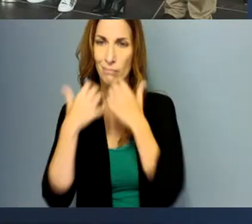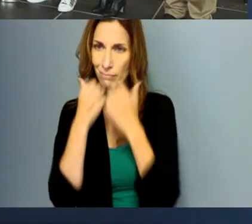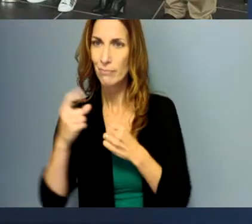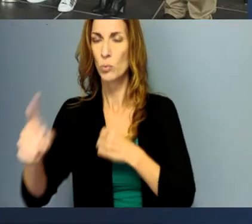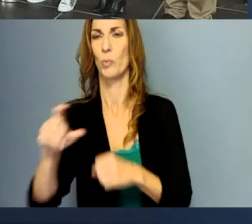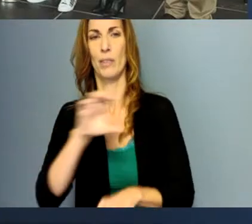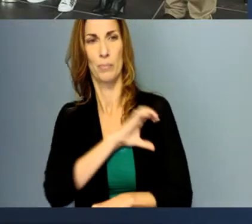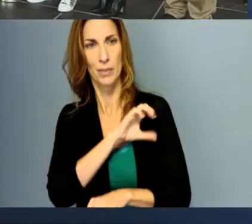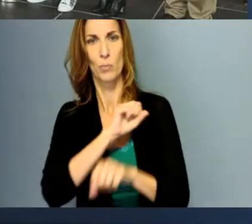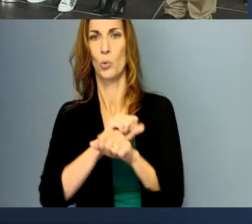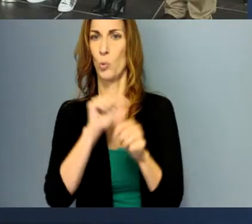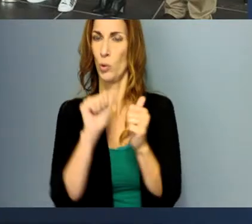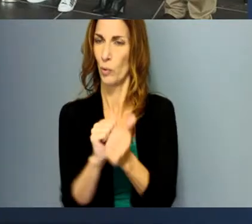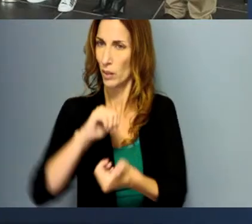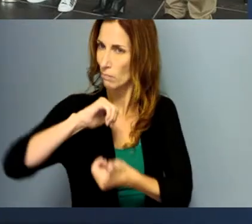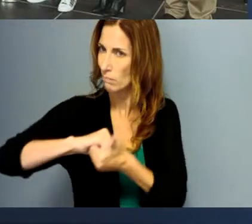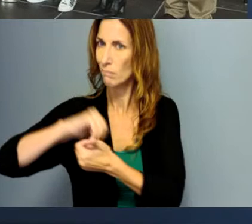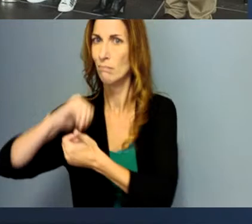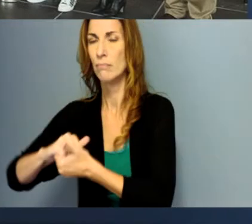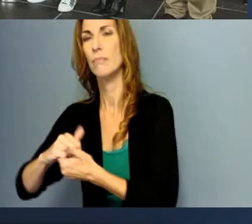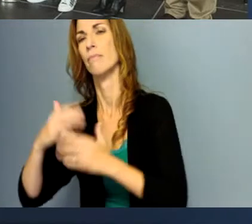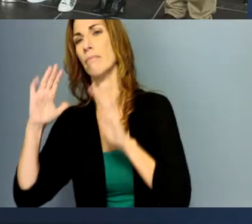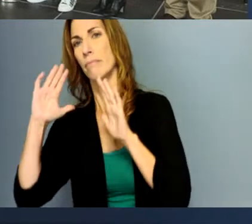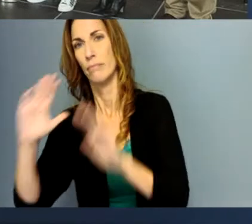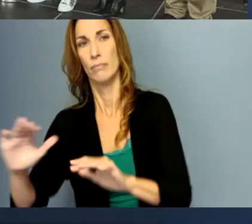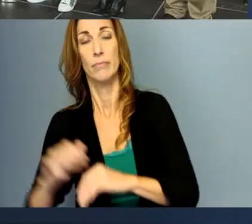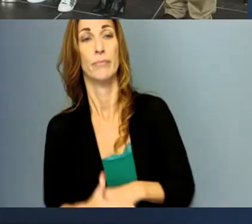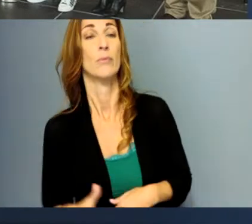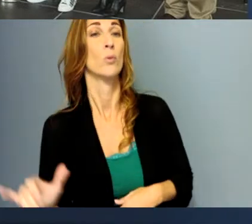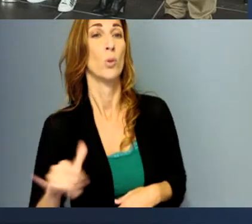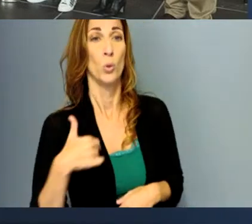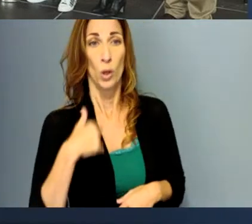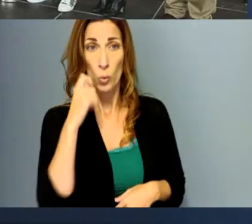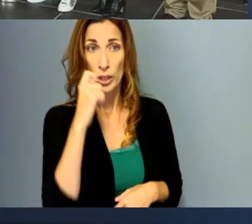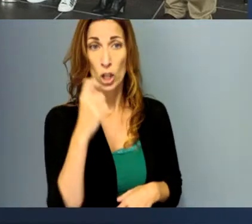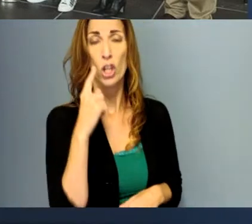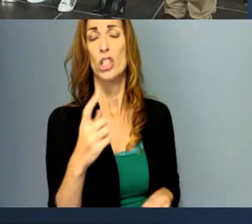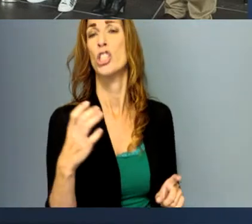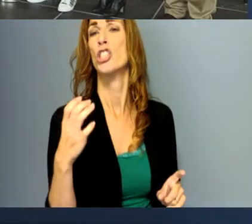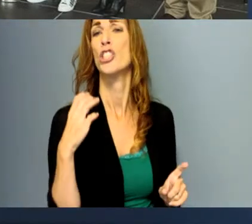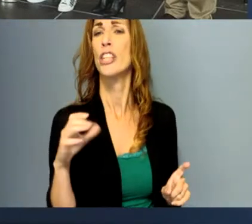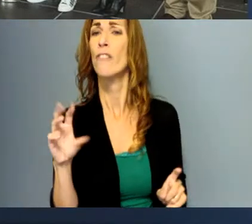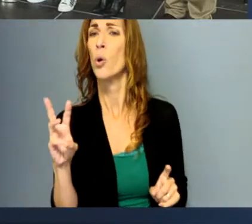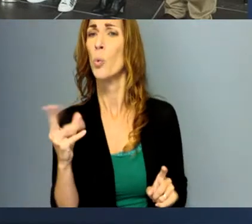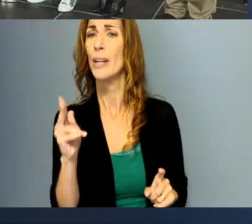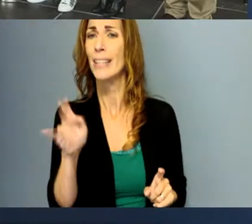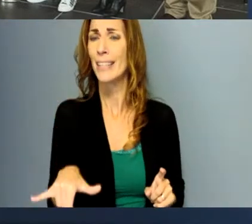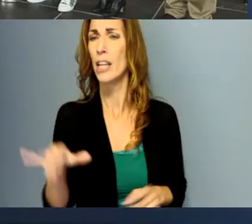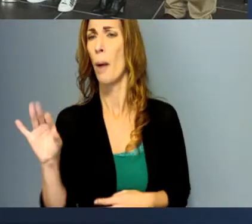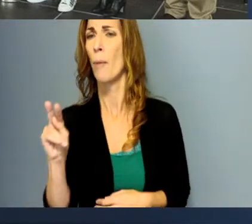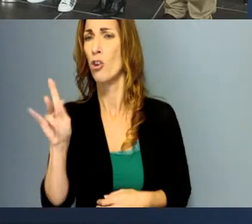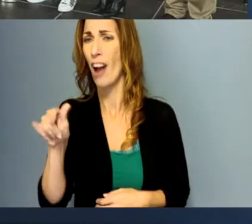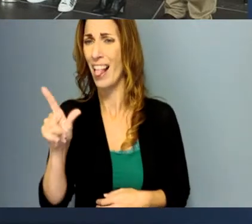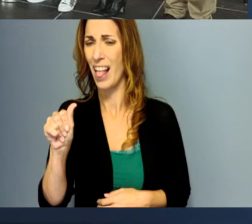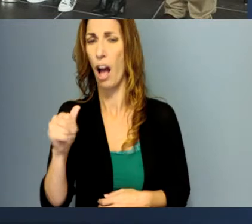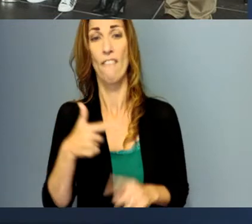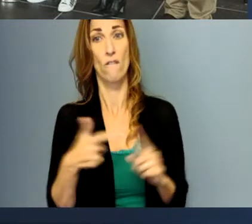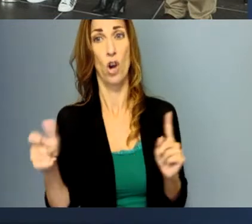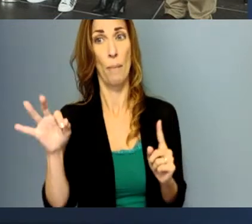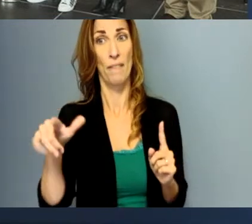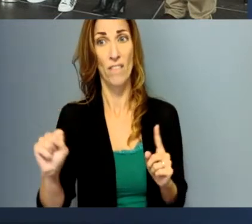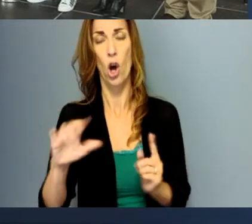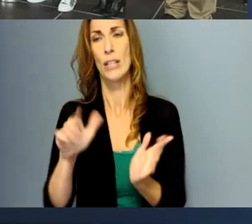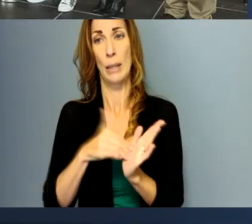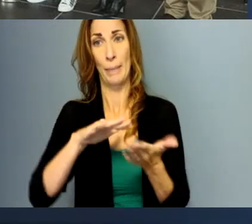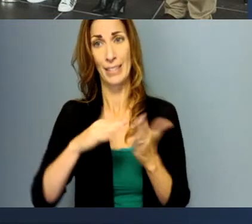department. I also want to acknowledge that Chief Whitney and Chief Barbarella from Falls and Middletown were